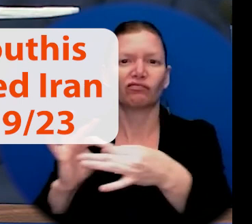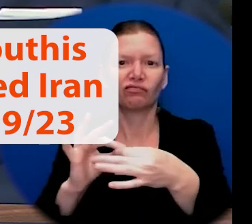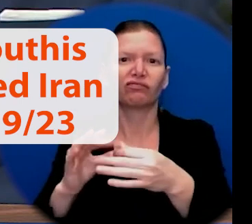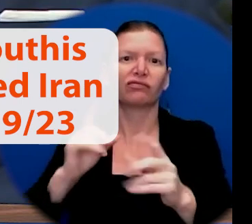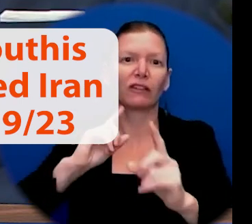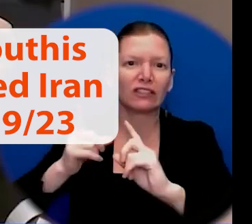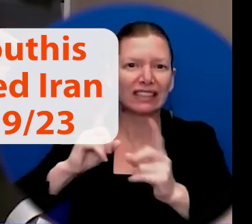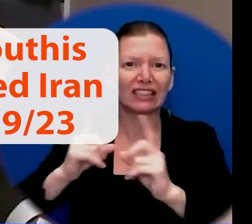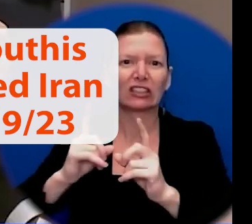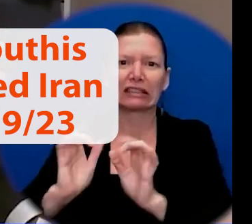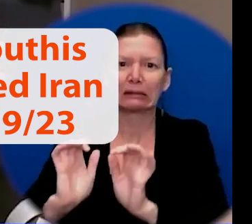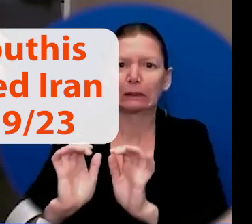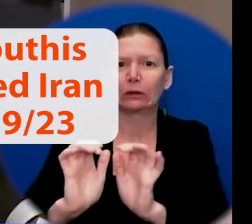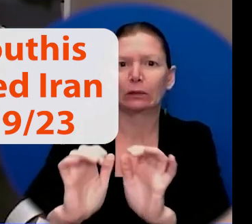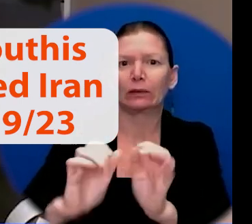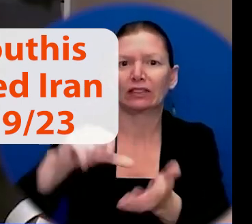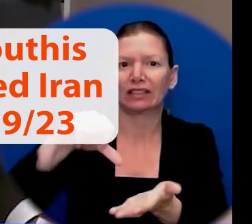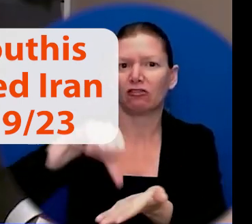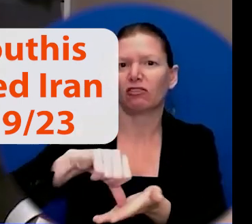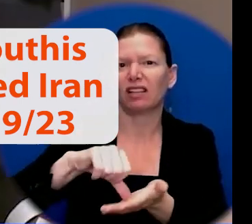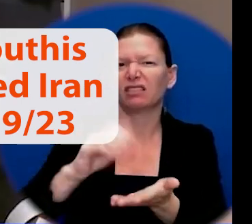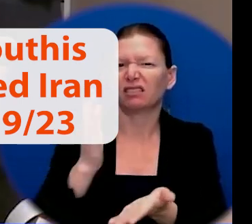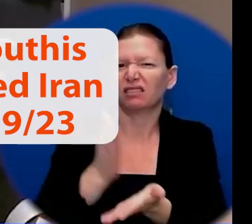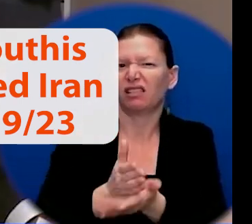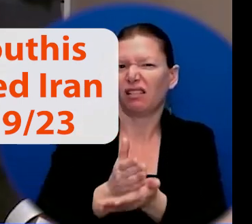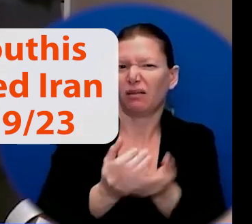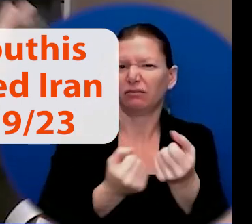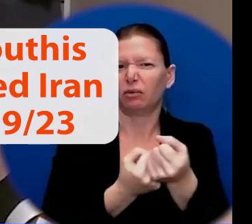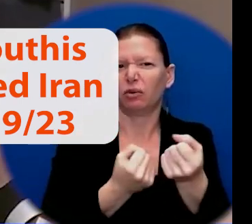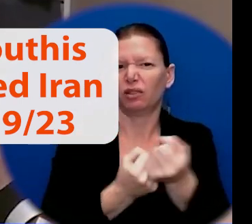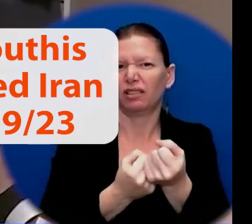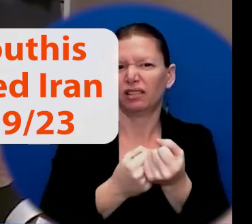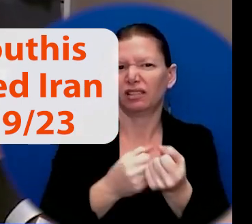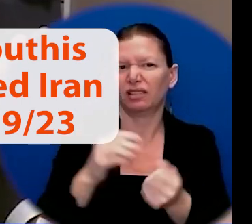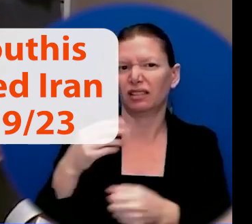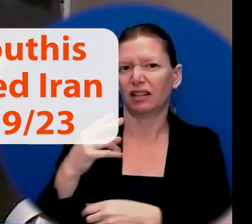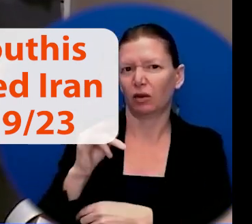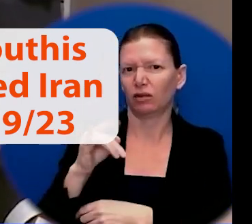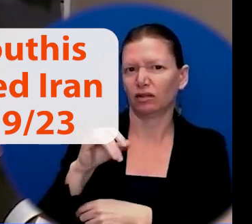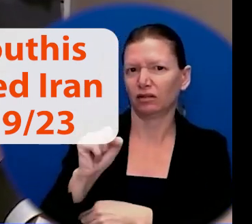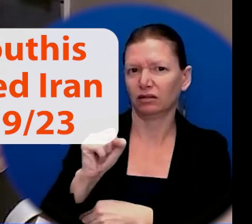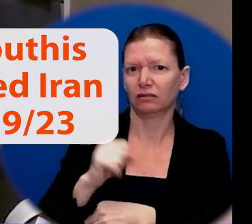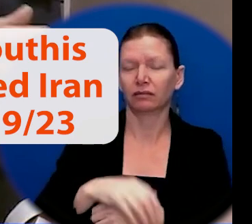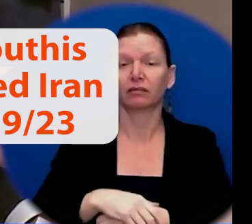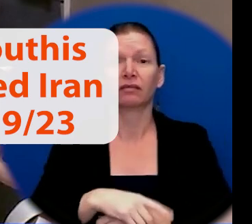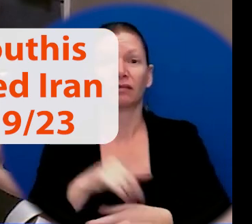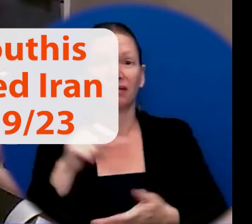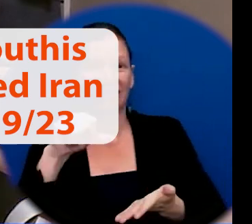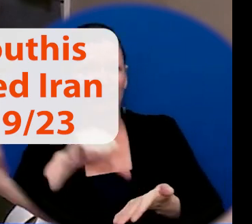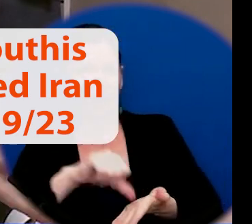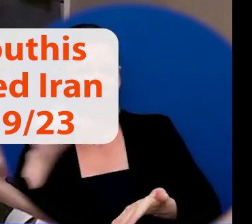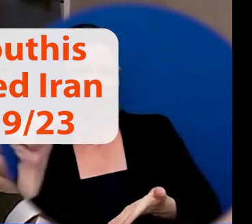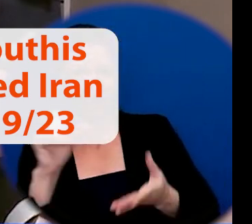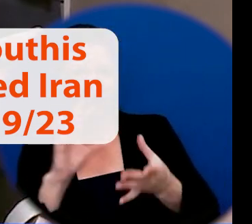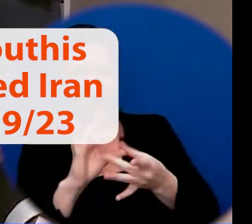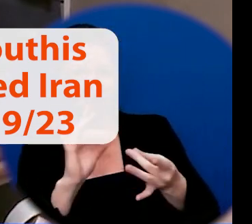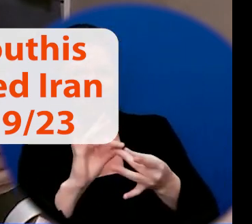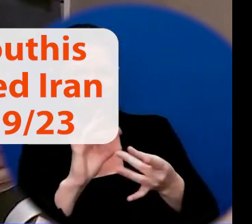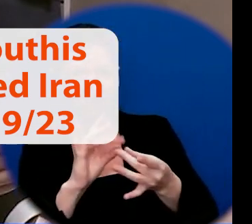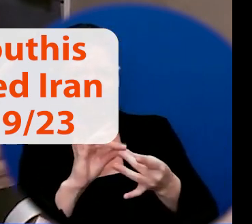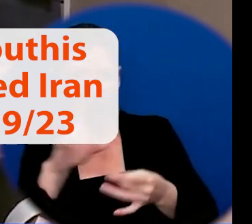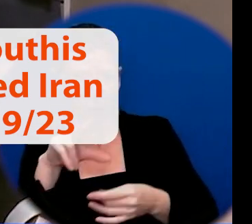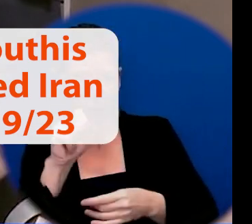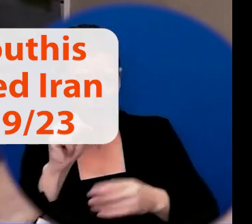Speaking of Tehran, has the U.S.'s assessment of Iran's direct involvement or any direct involvement in any of these attacks